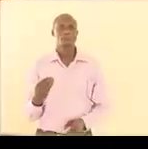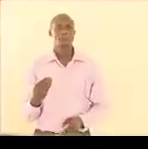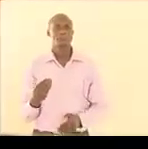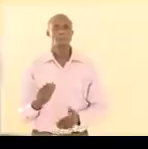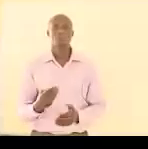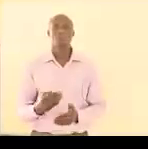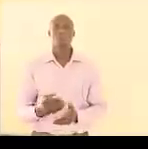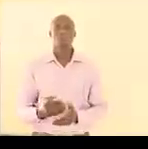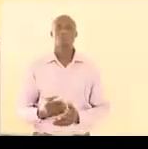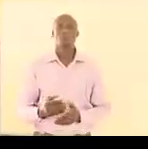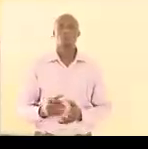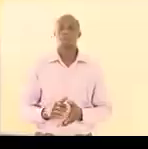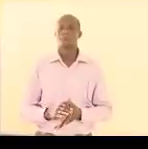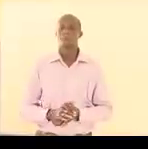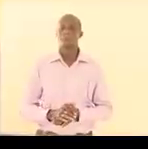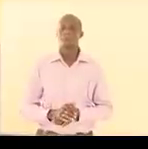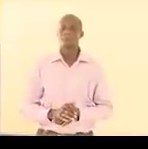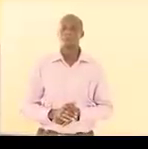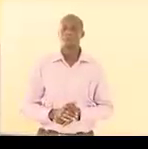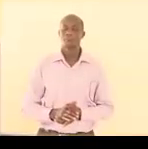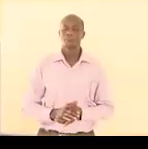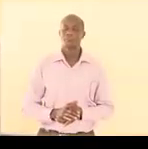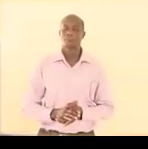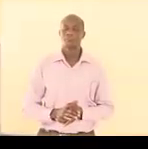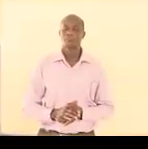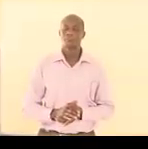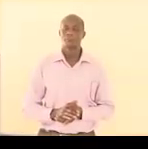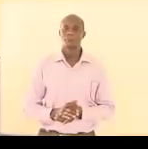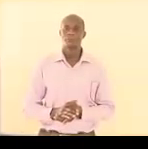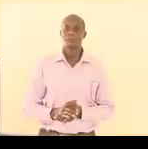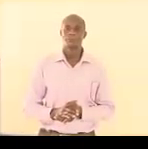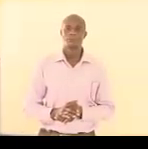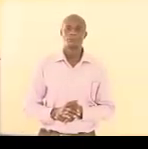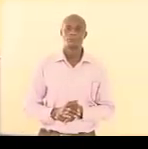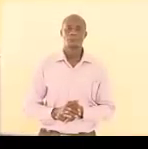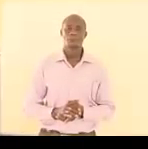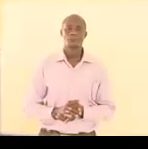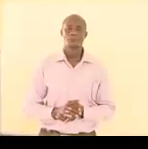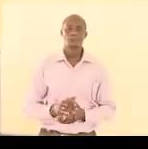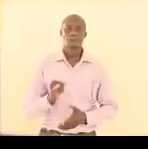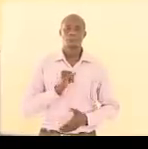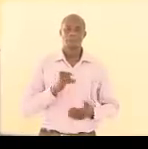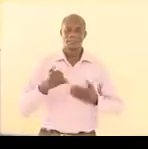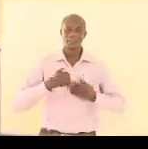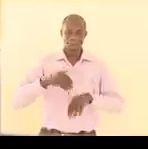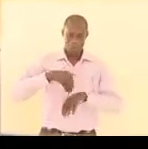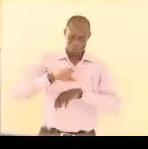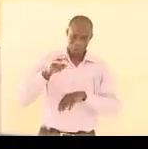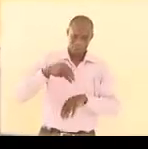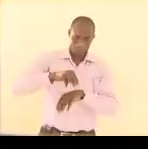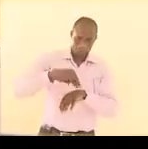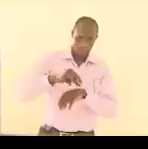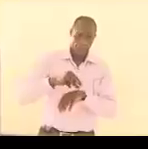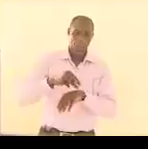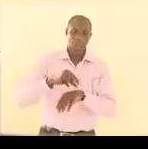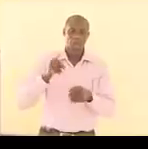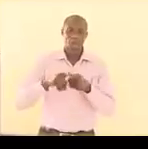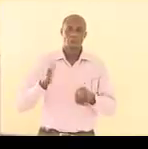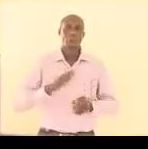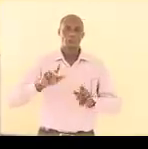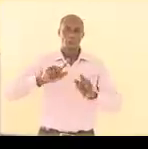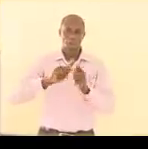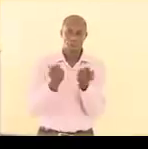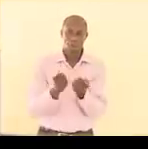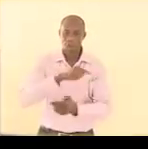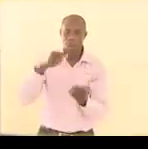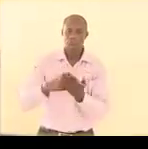if I may be allowed, let me read the text which I have already sent to my people in my group this morning. You have already sent the text? I have already sent it at 1 a.m. Okay,